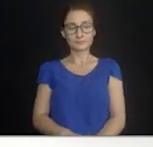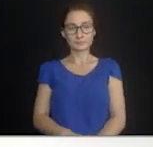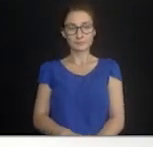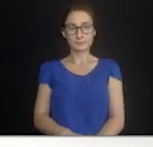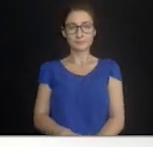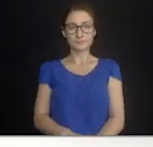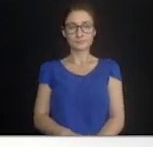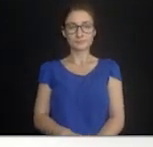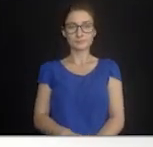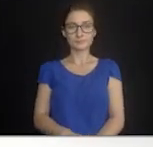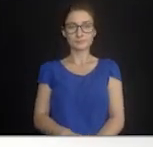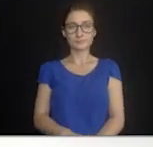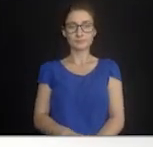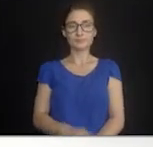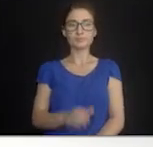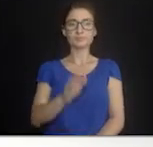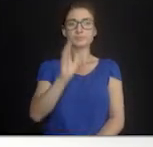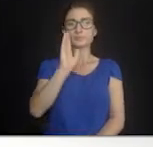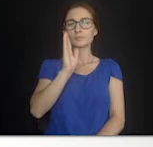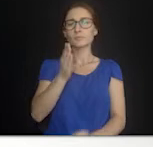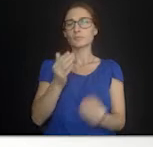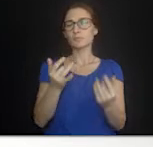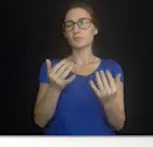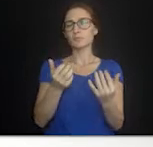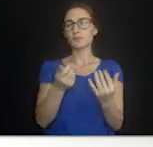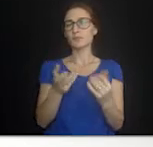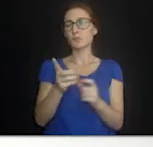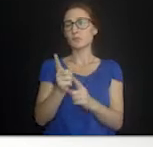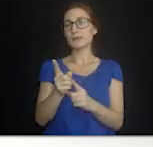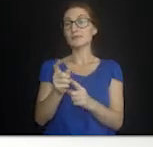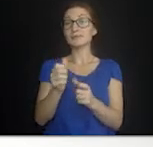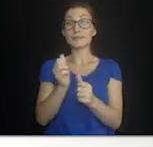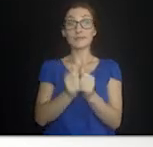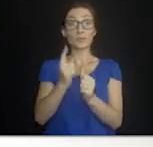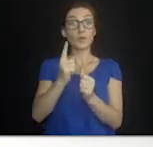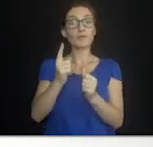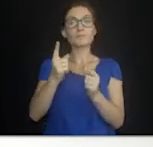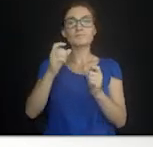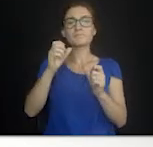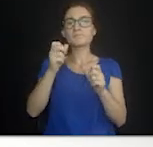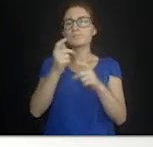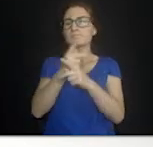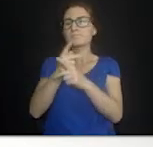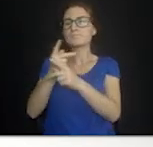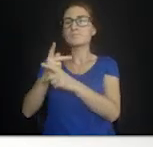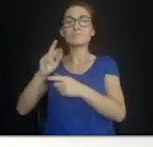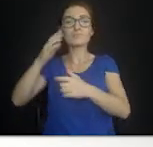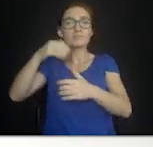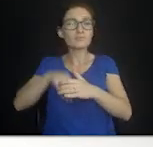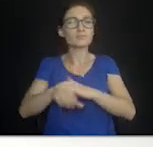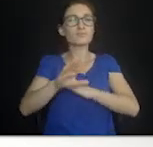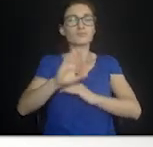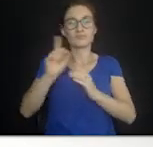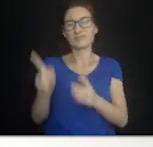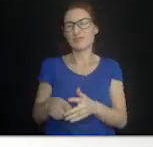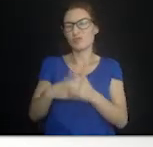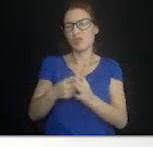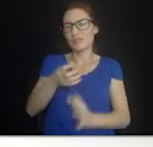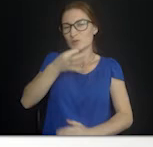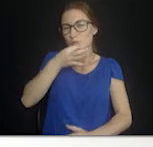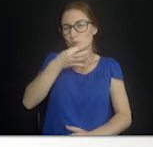I'll just go ahead and give everybody a couple minutes to finally come on in, but we'll get started here in a minute.